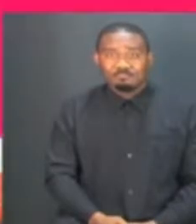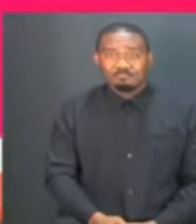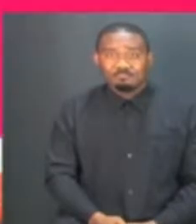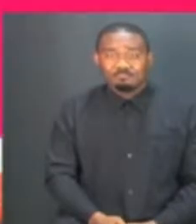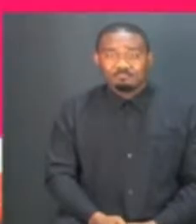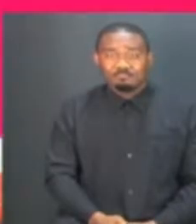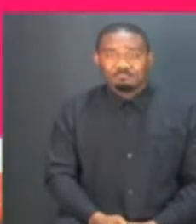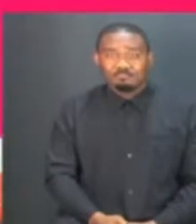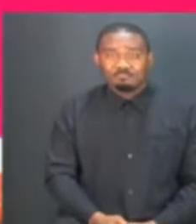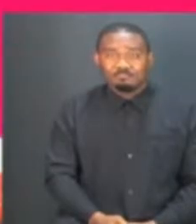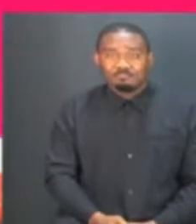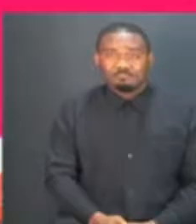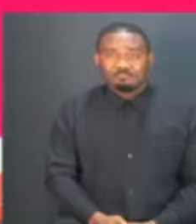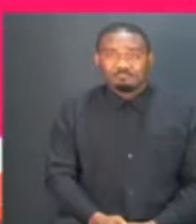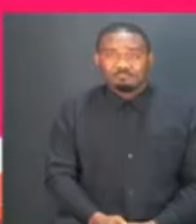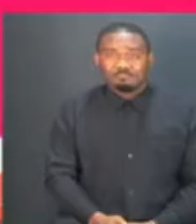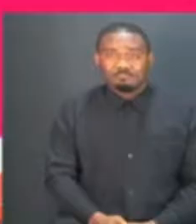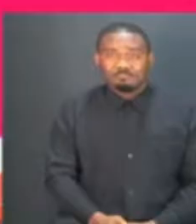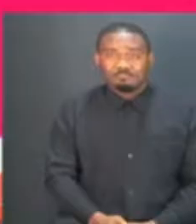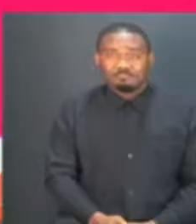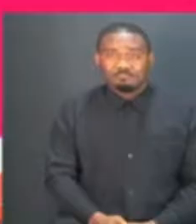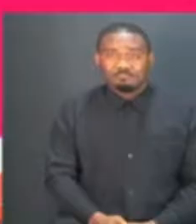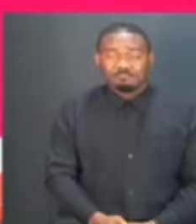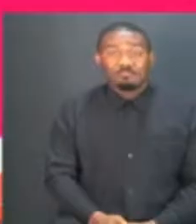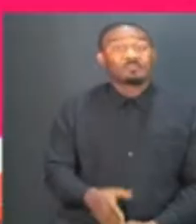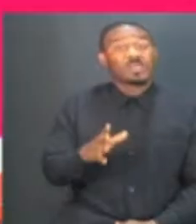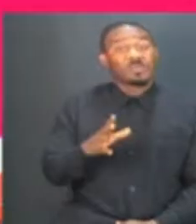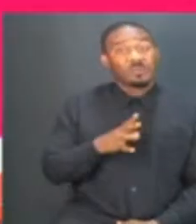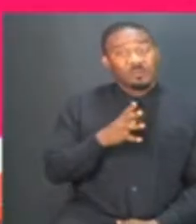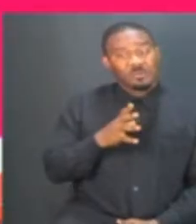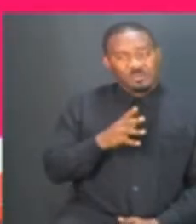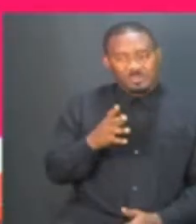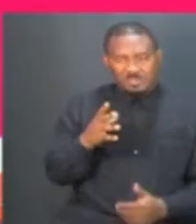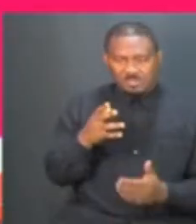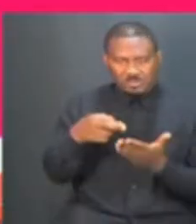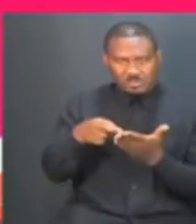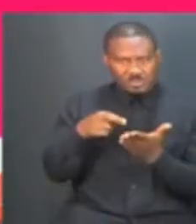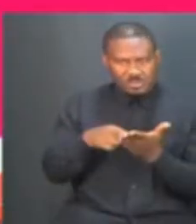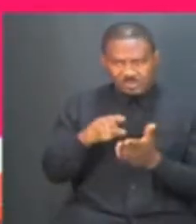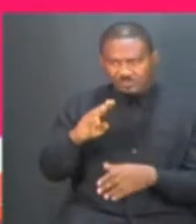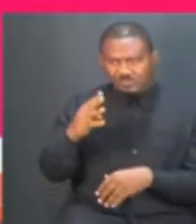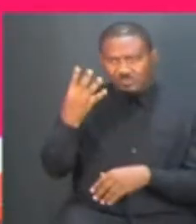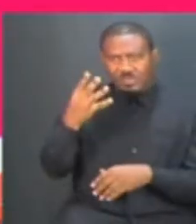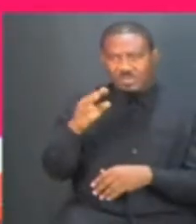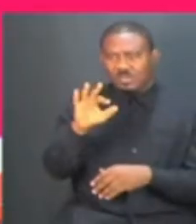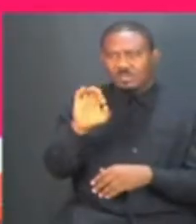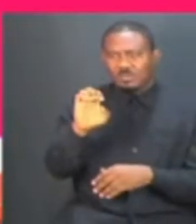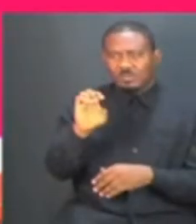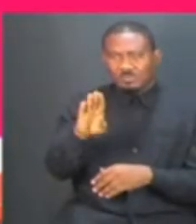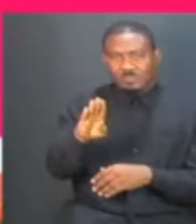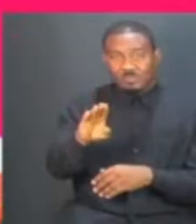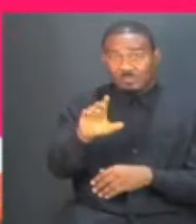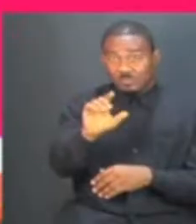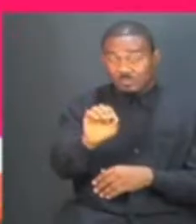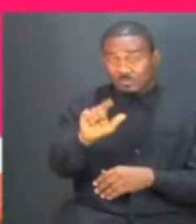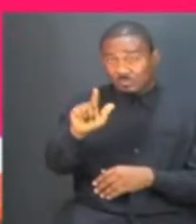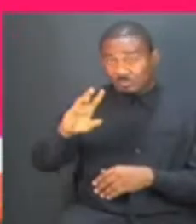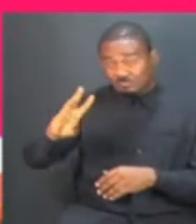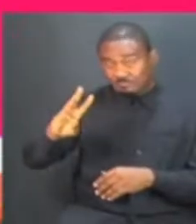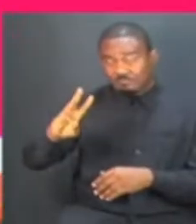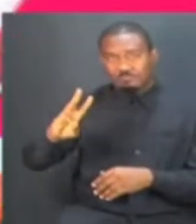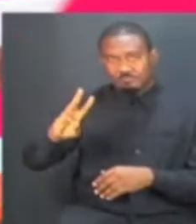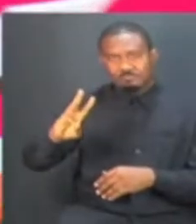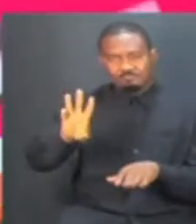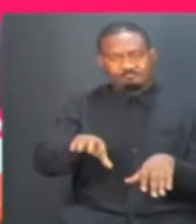Honourable members, in the absence of any correction, the official report of 4th February 2026 is also adopted as the true record of